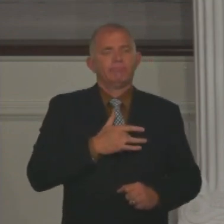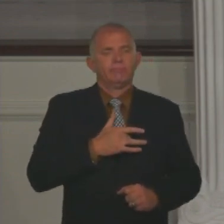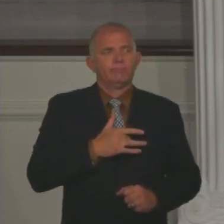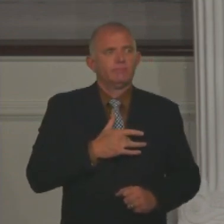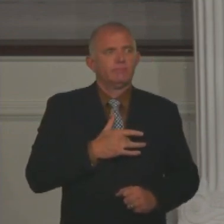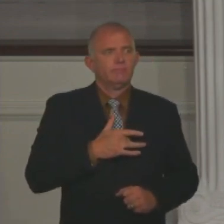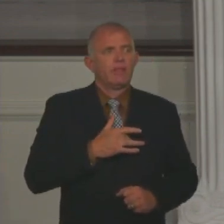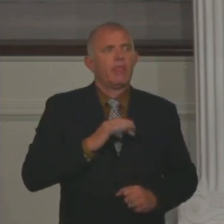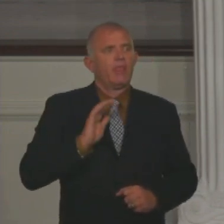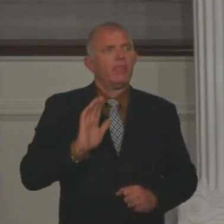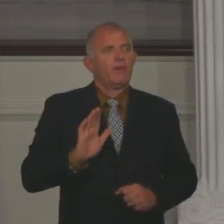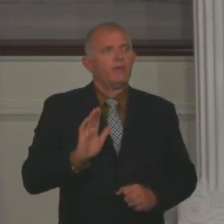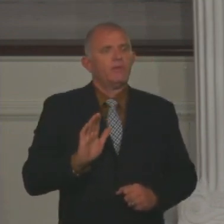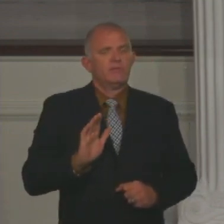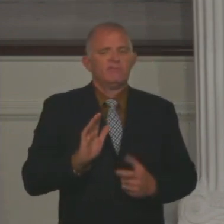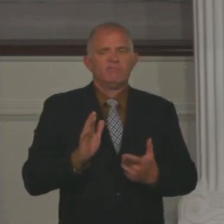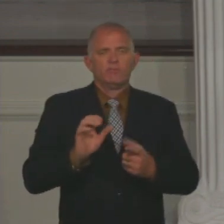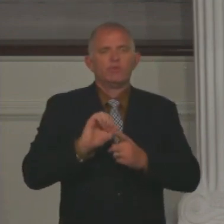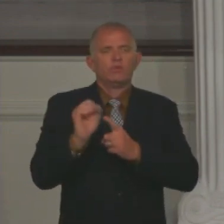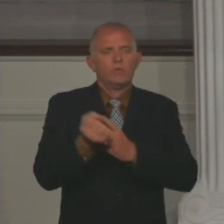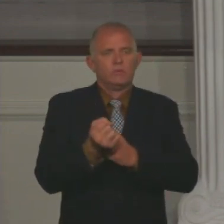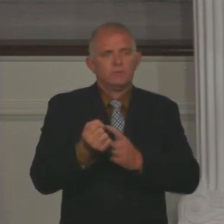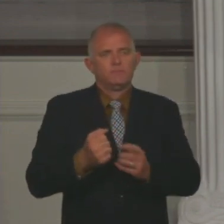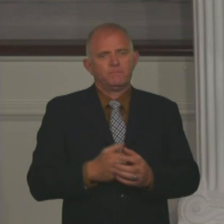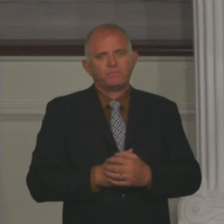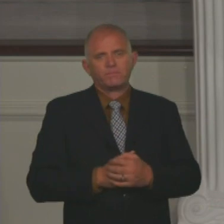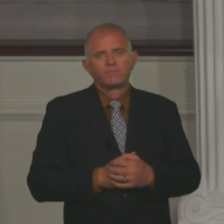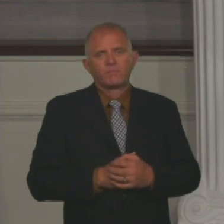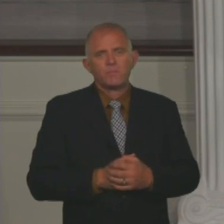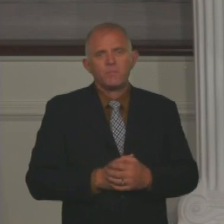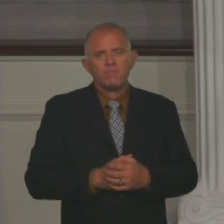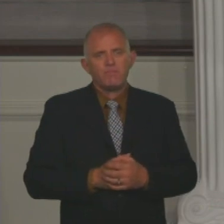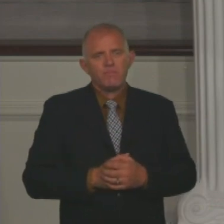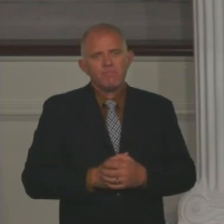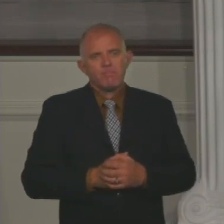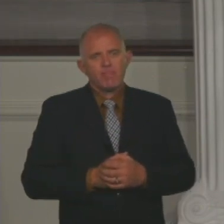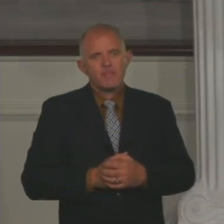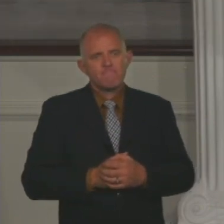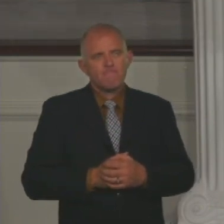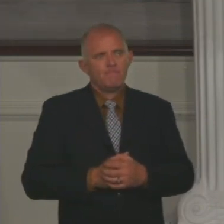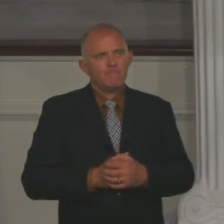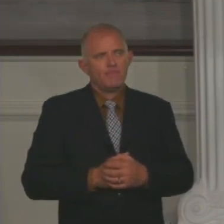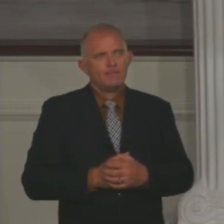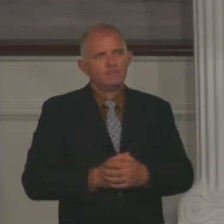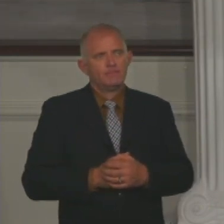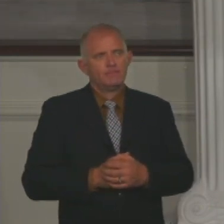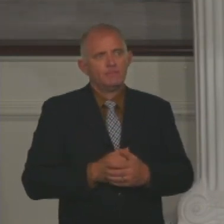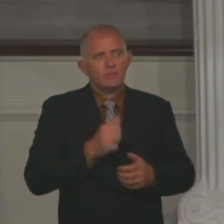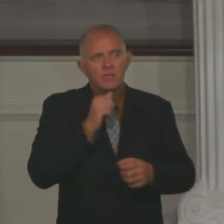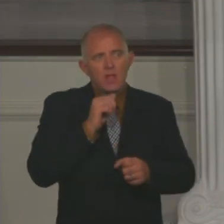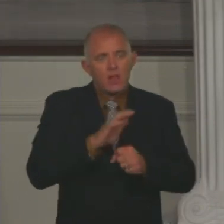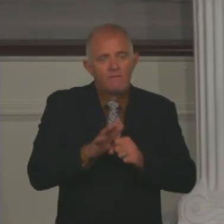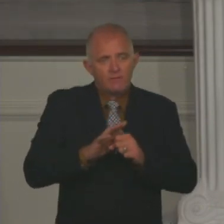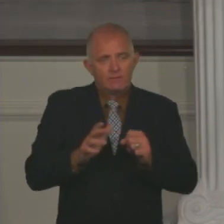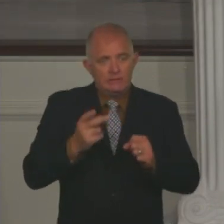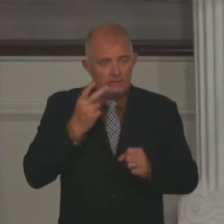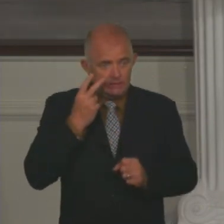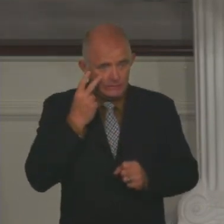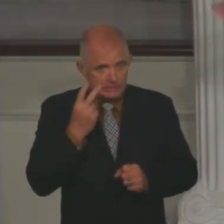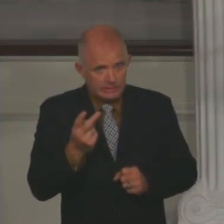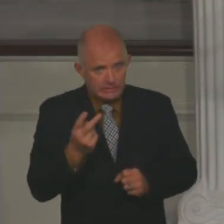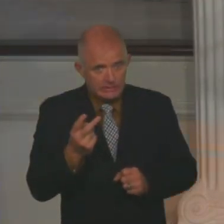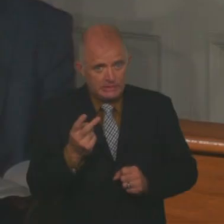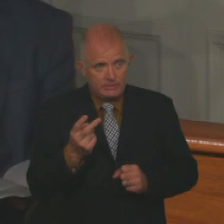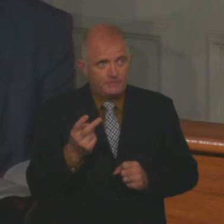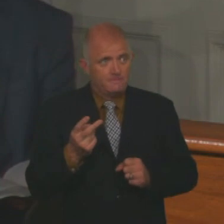state. Then I want you to notice here the shortage. After Jesus saw it, He seems to say